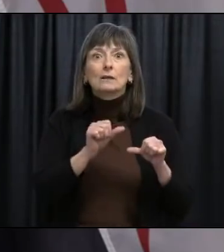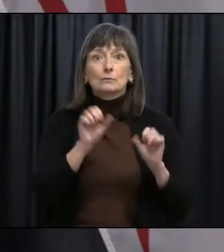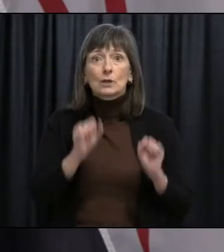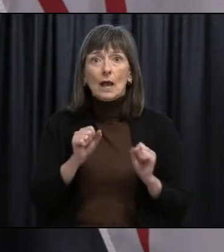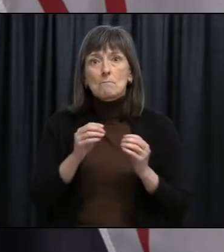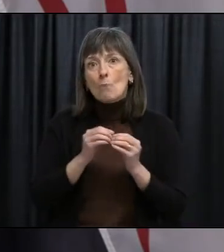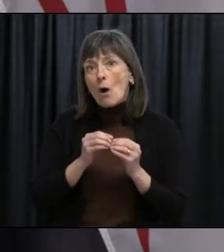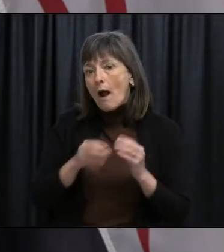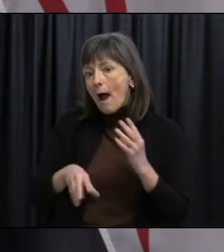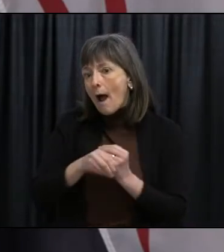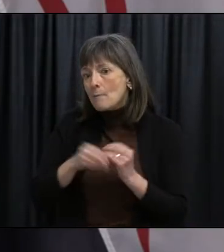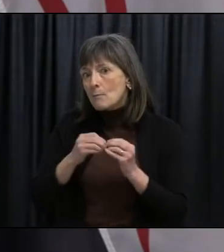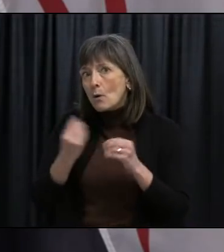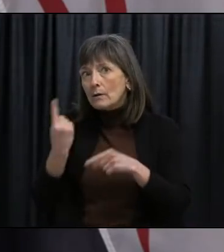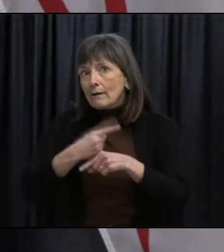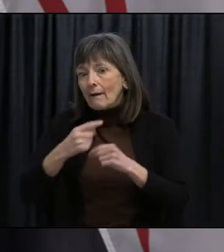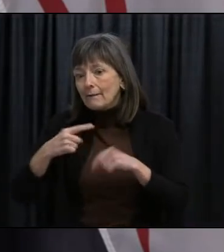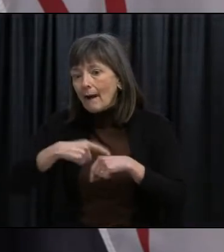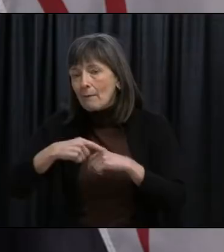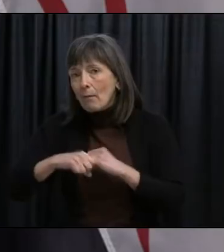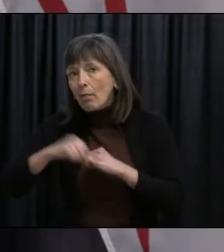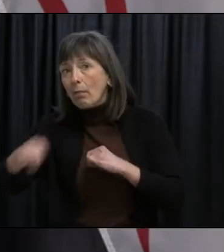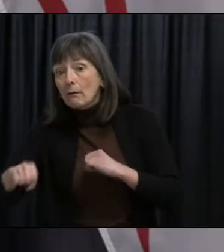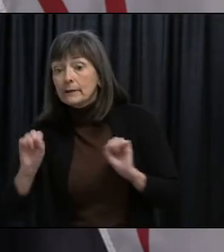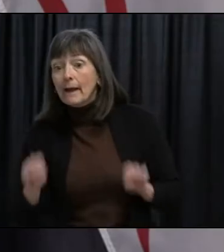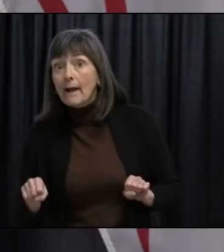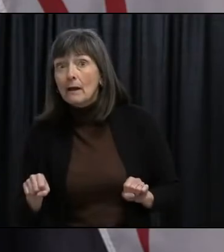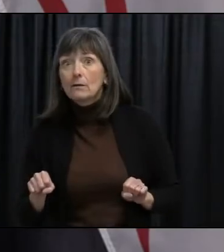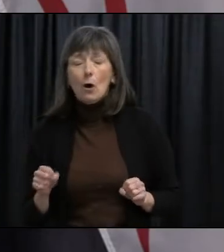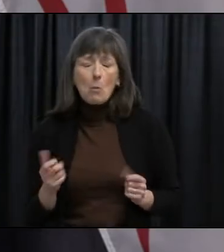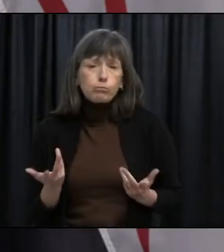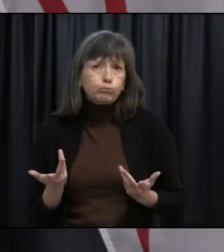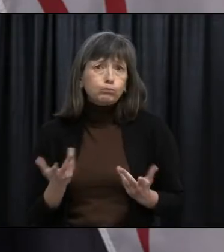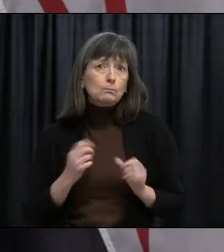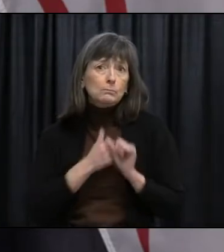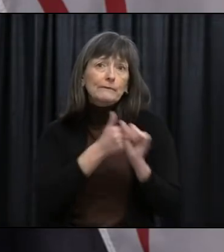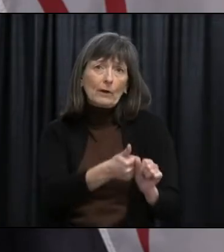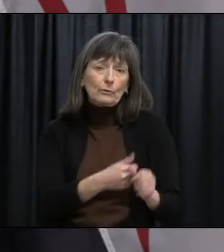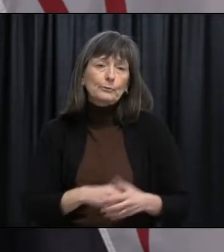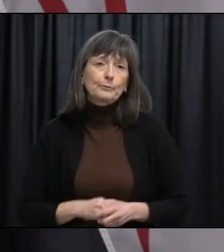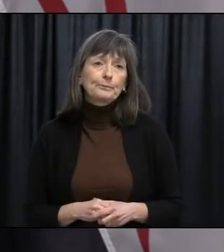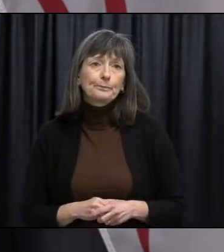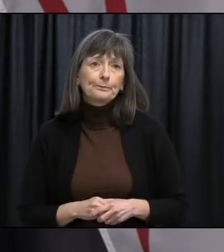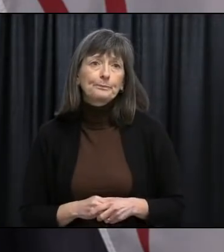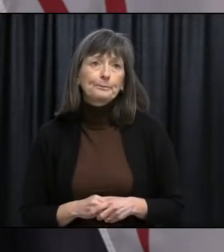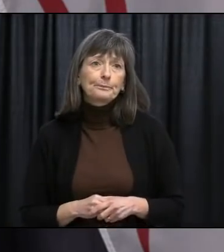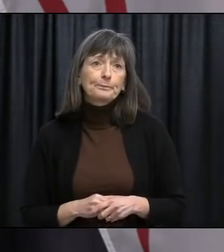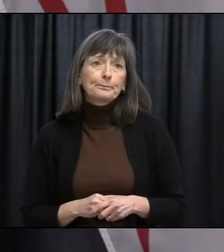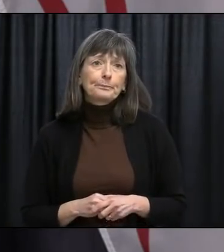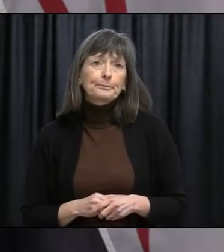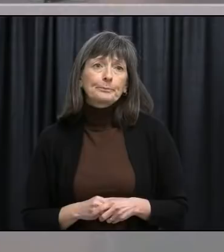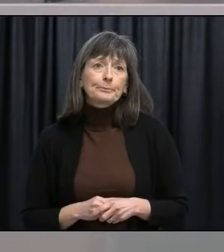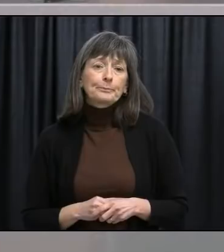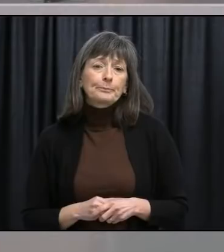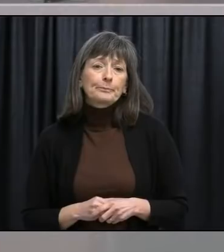or something, then, you know, we will certainly follow that lead.